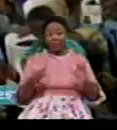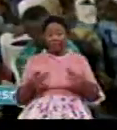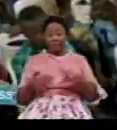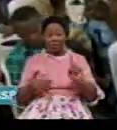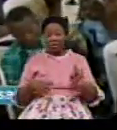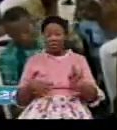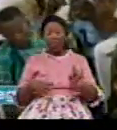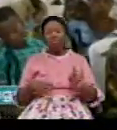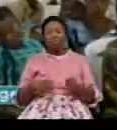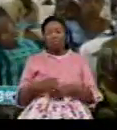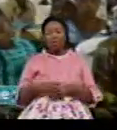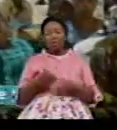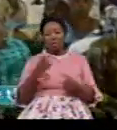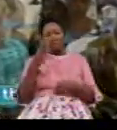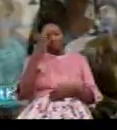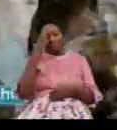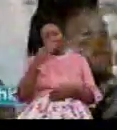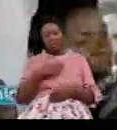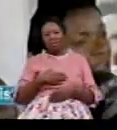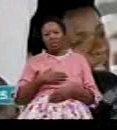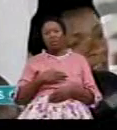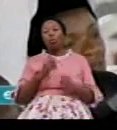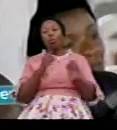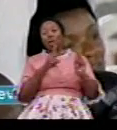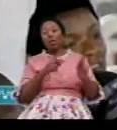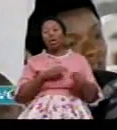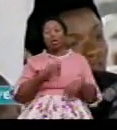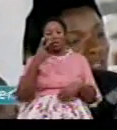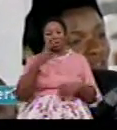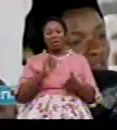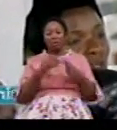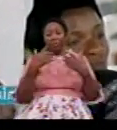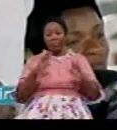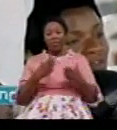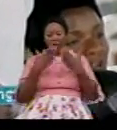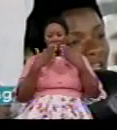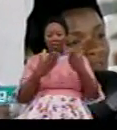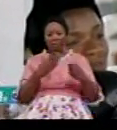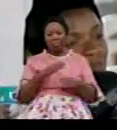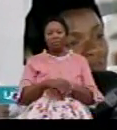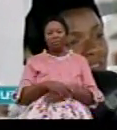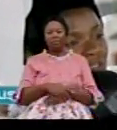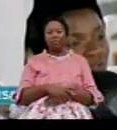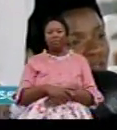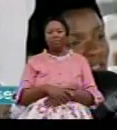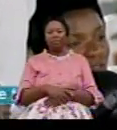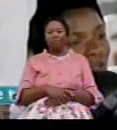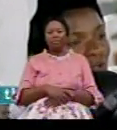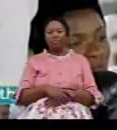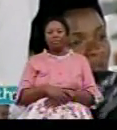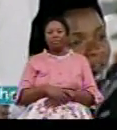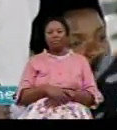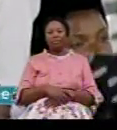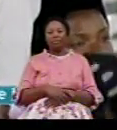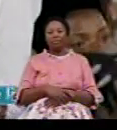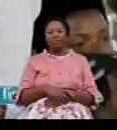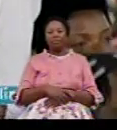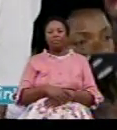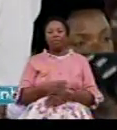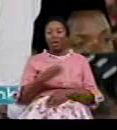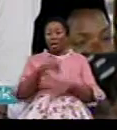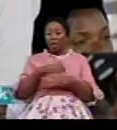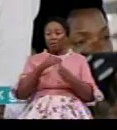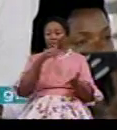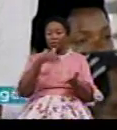through. You are finished with them. Okay. Let's keep on praying now. Oh Lord, glorify Jesus in my